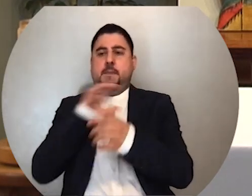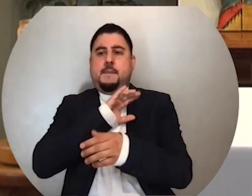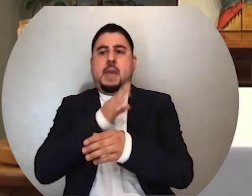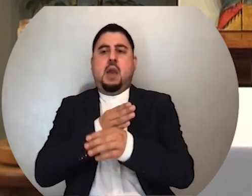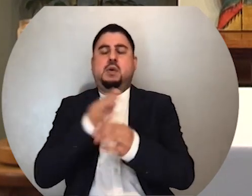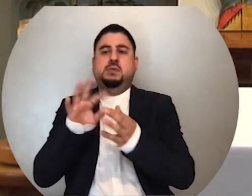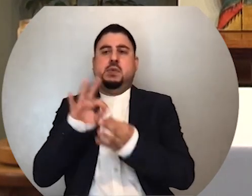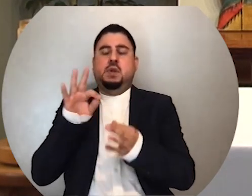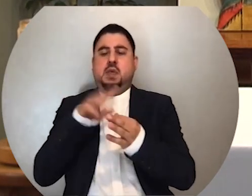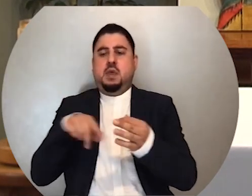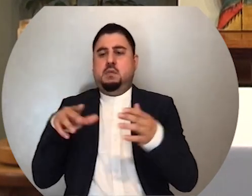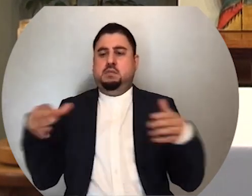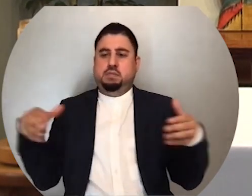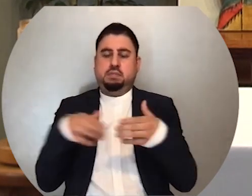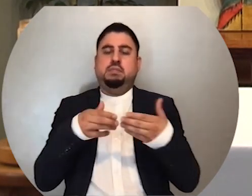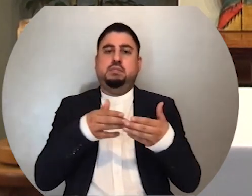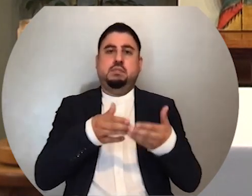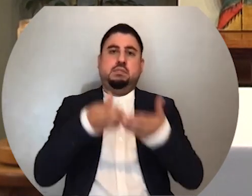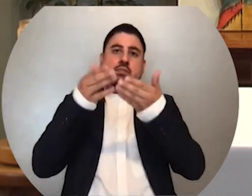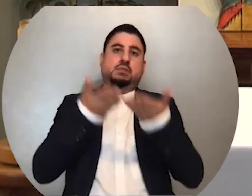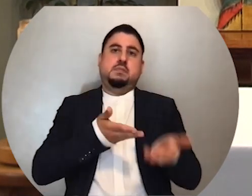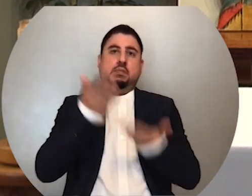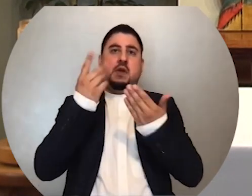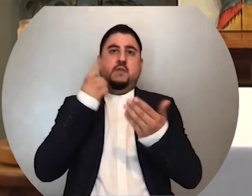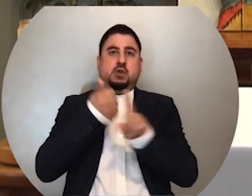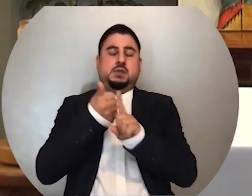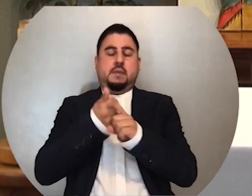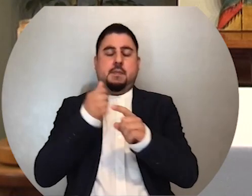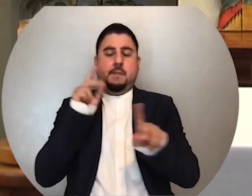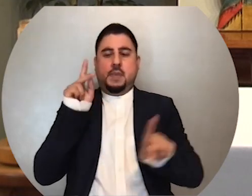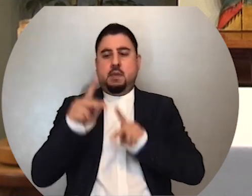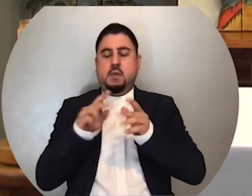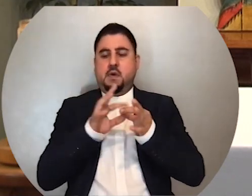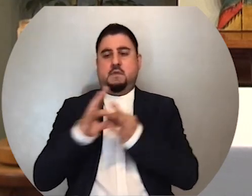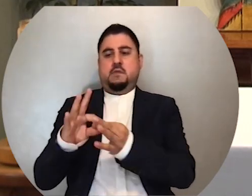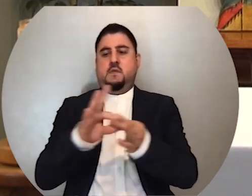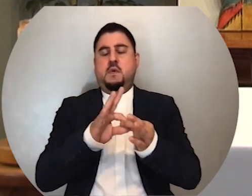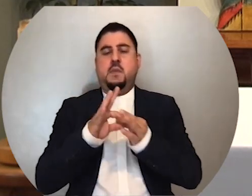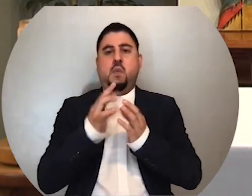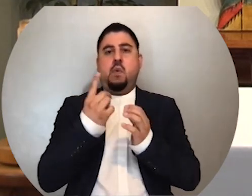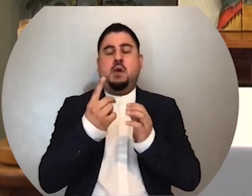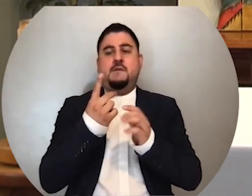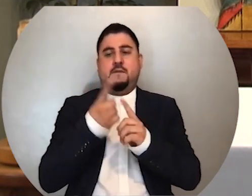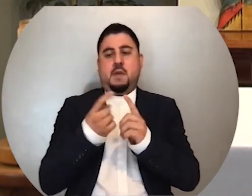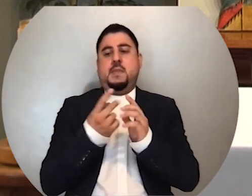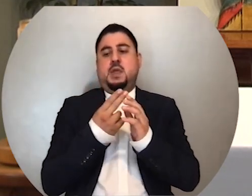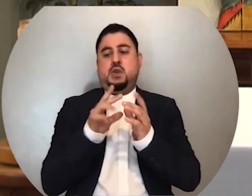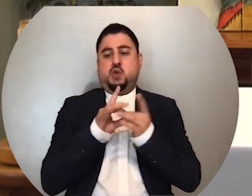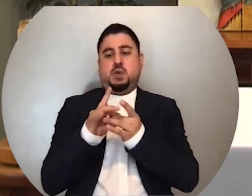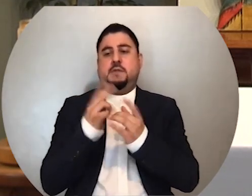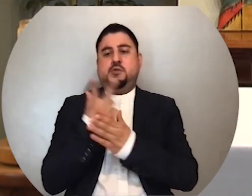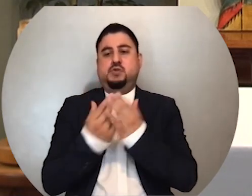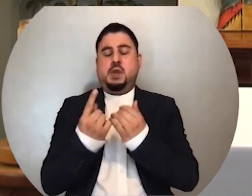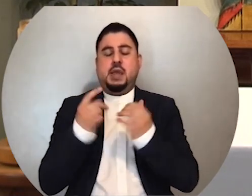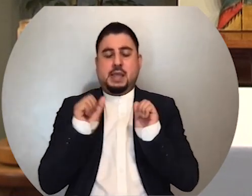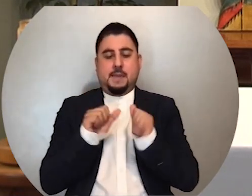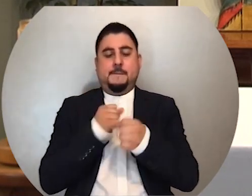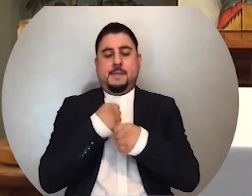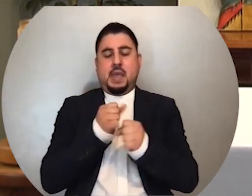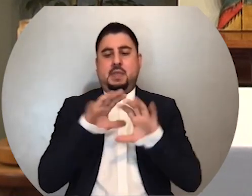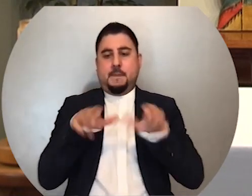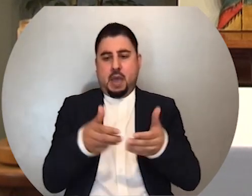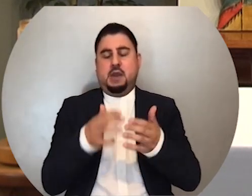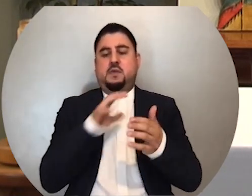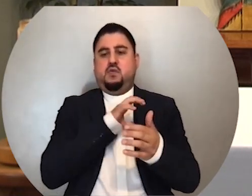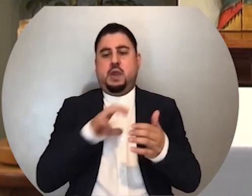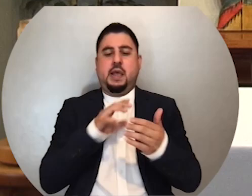you gathered them again to yourself, that a people formed as one by the unity of the Trinity, made the body of Christ in the